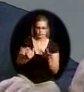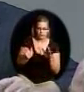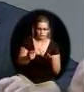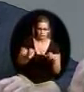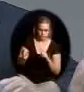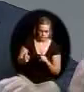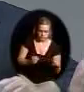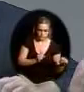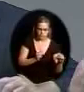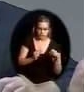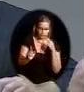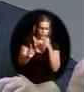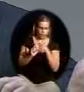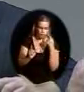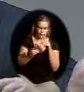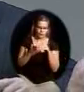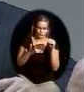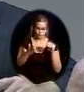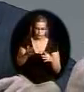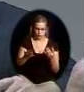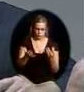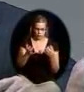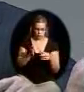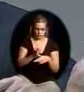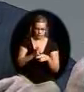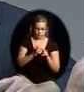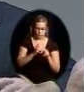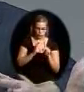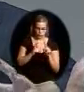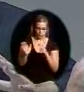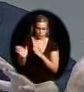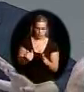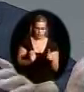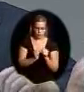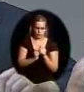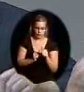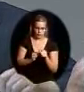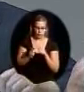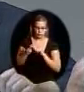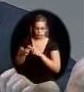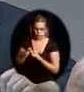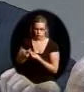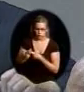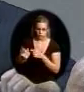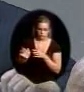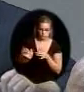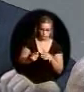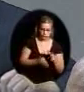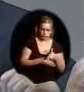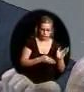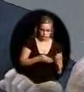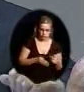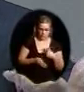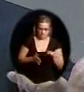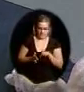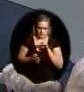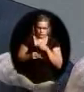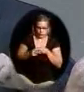for students. And we want to review one plan with you kind of from start to finish, and I chose a short